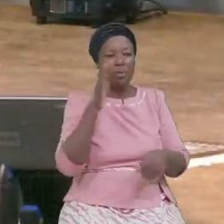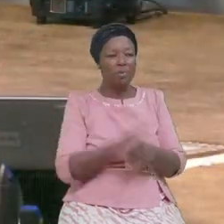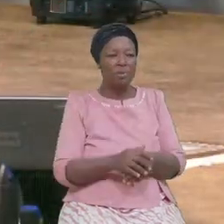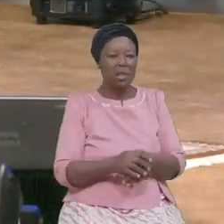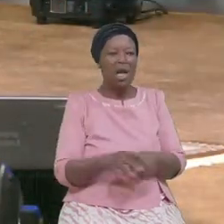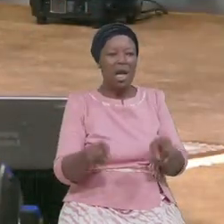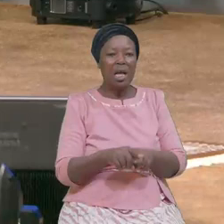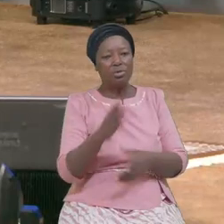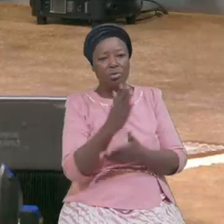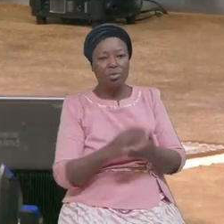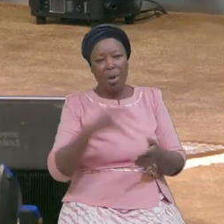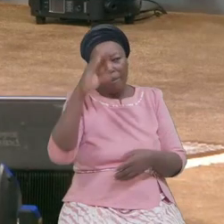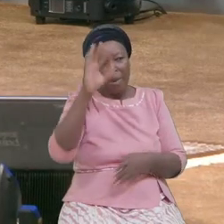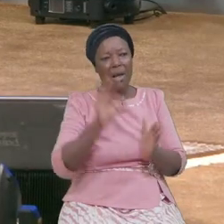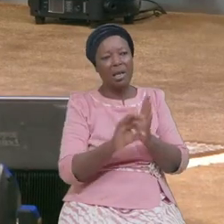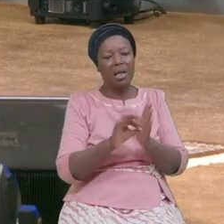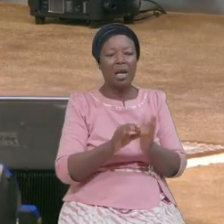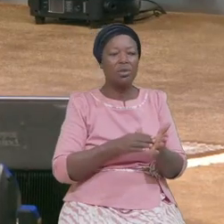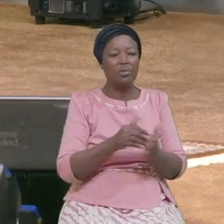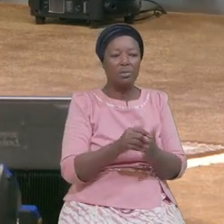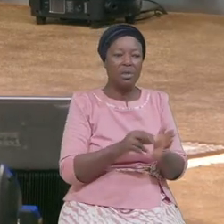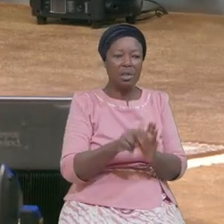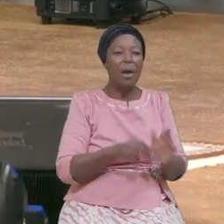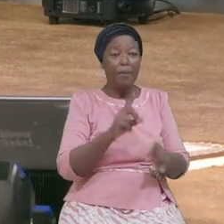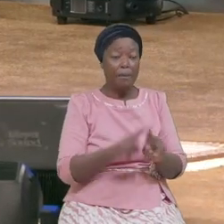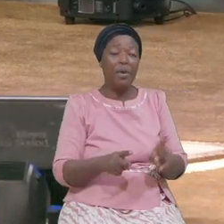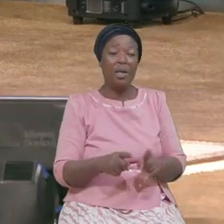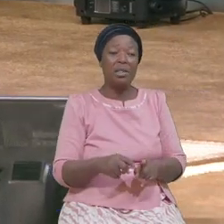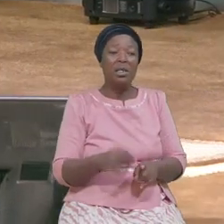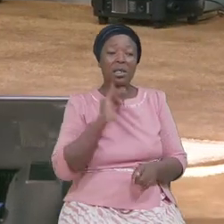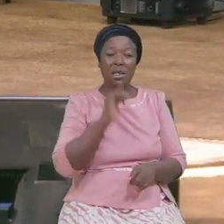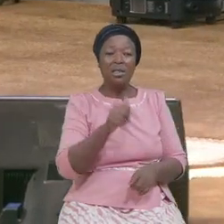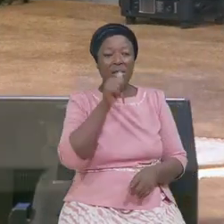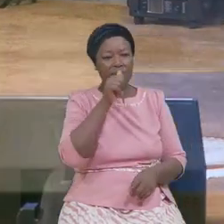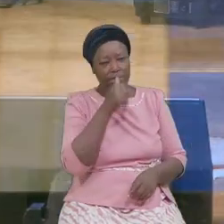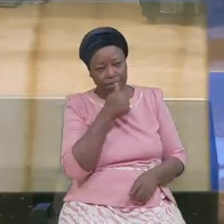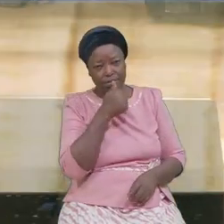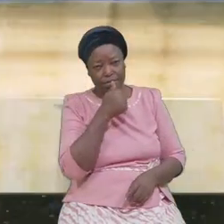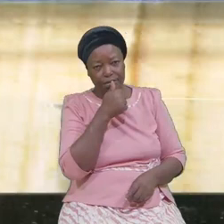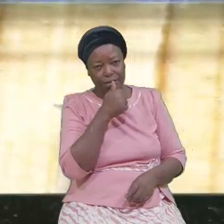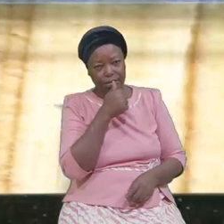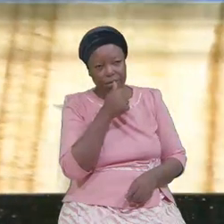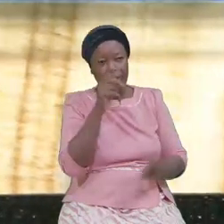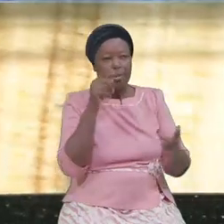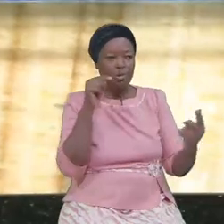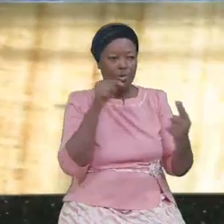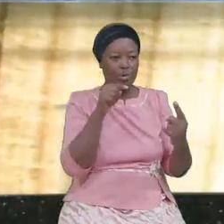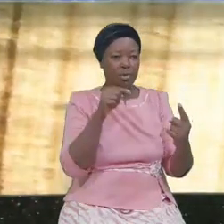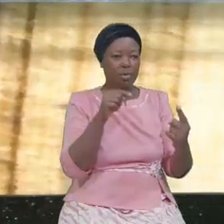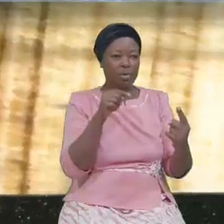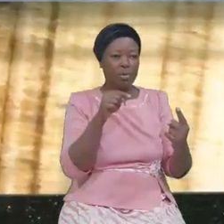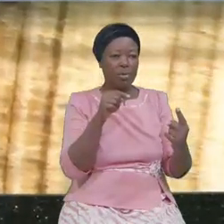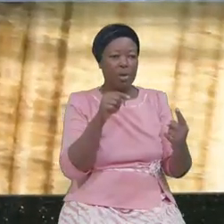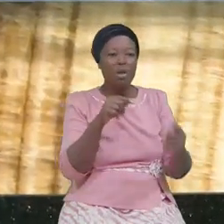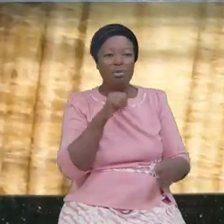as some men count slackness, but is long suffering towards word,